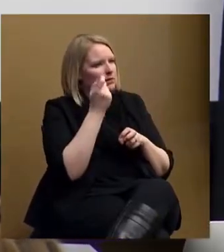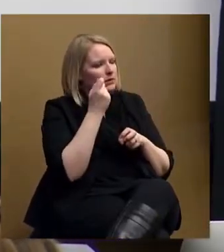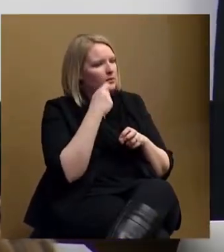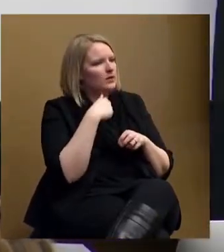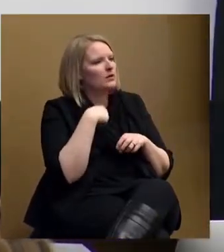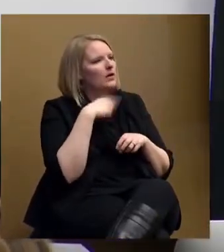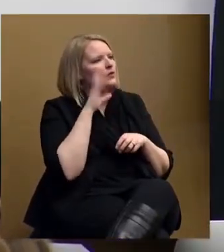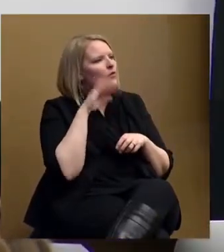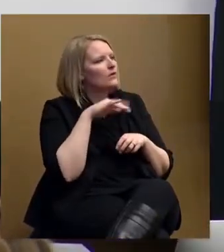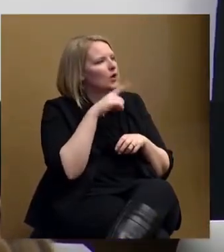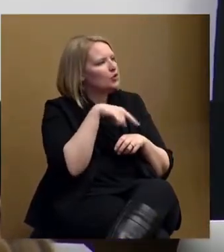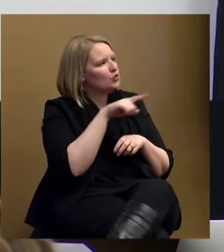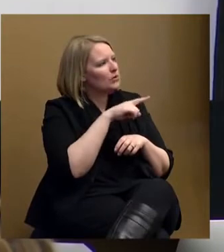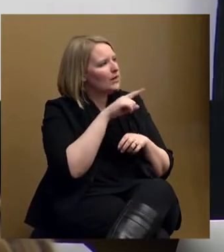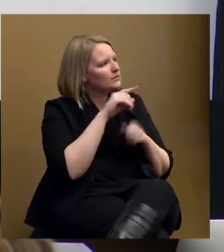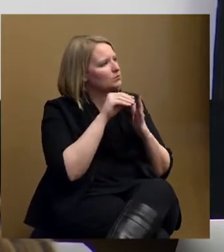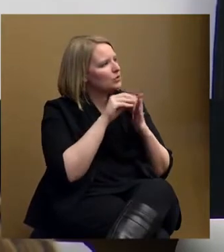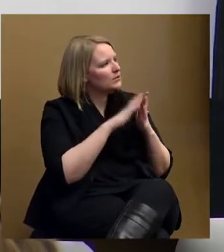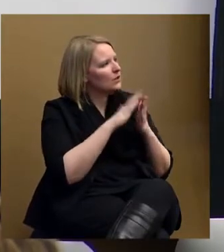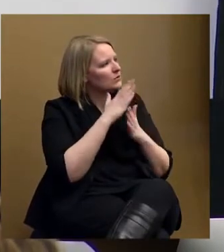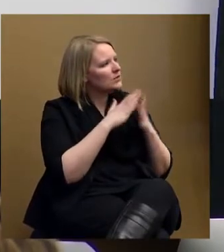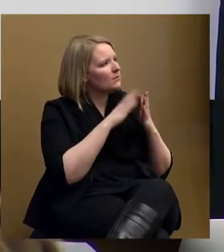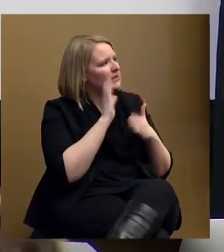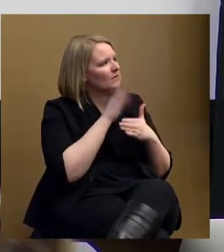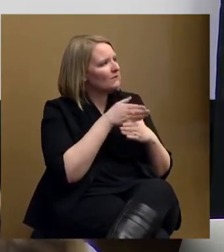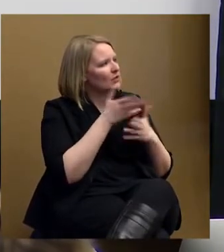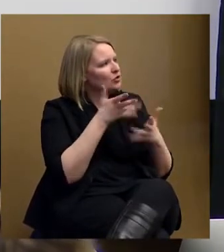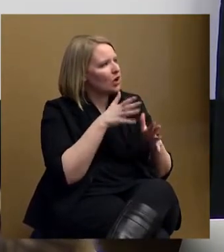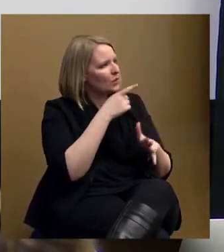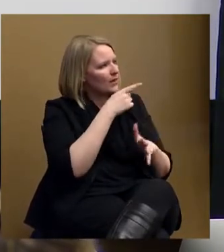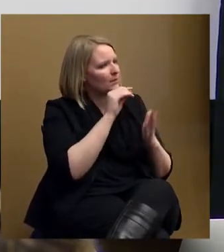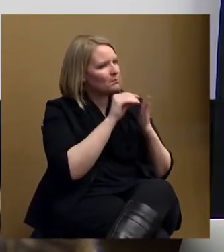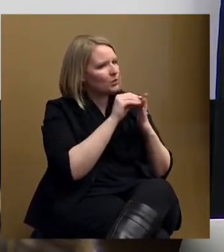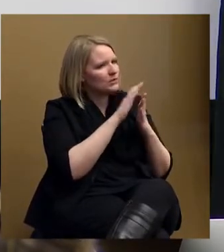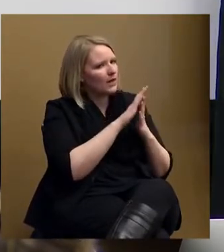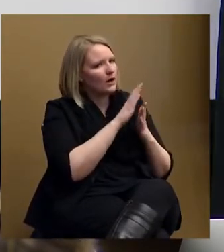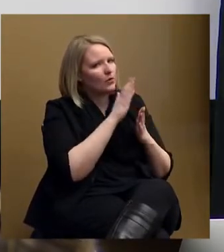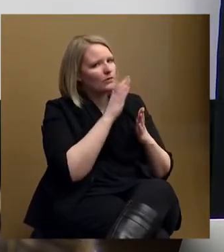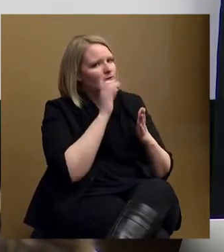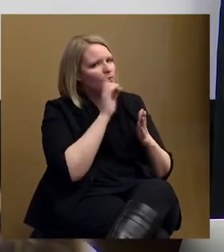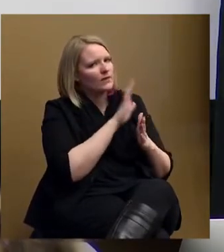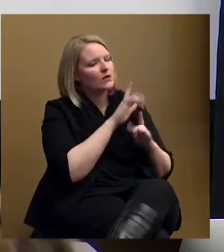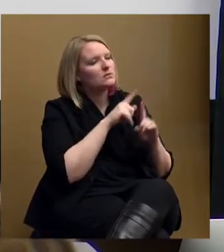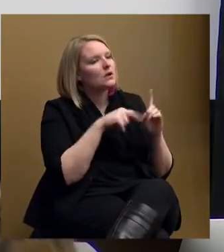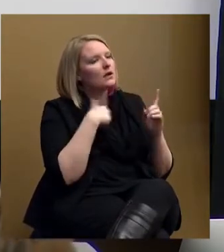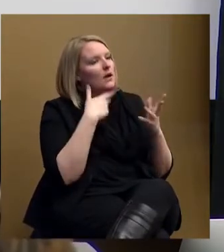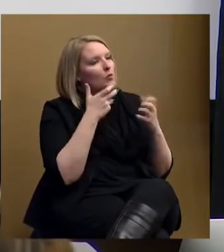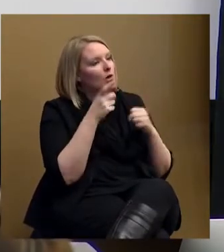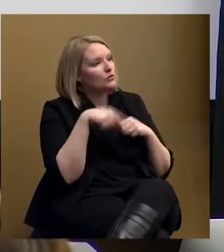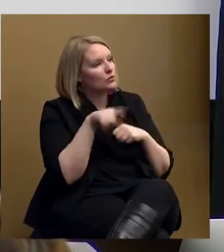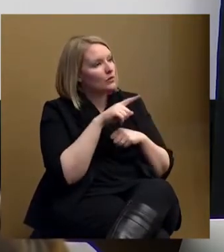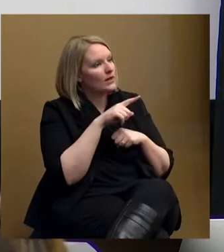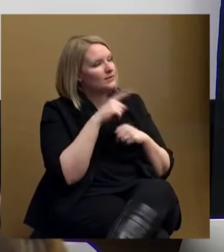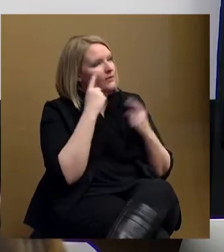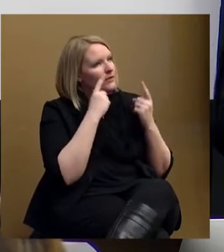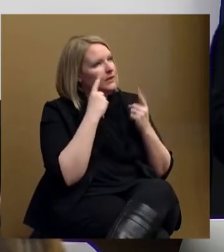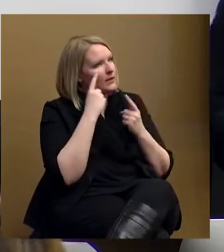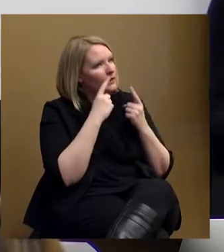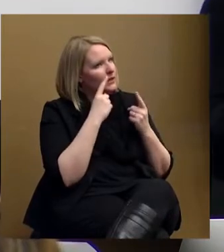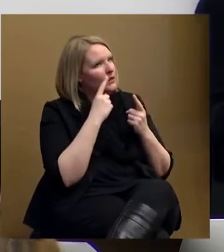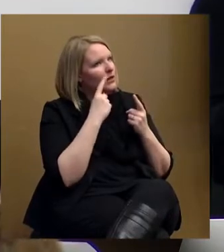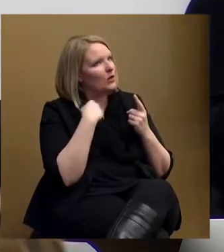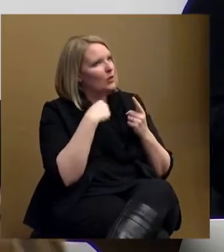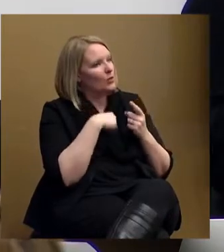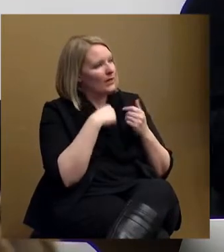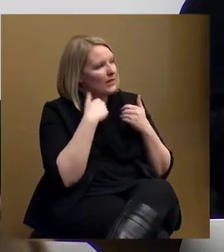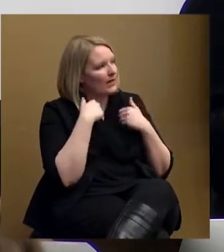And I know that you guys have put some interventions in place already on yours. What I'd like for you guys to do is think. We have a